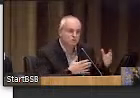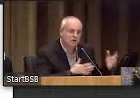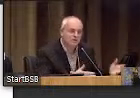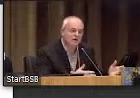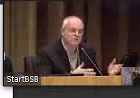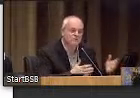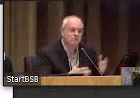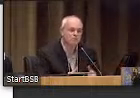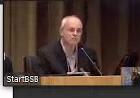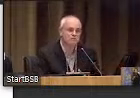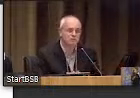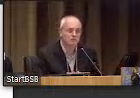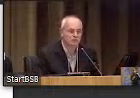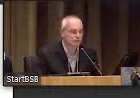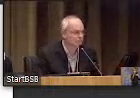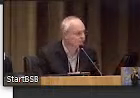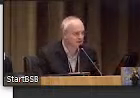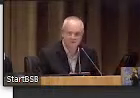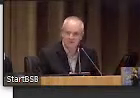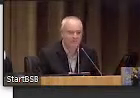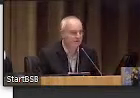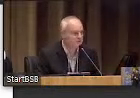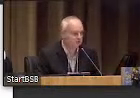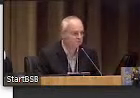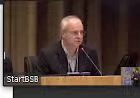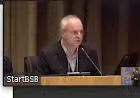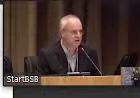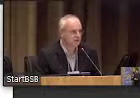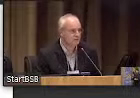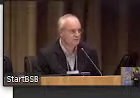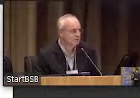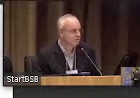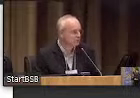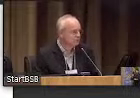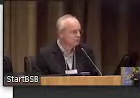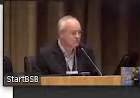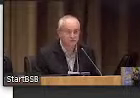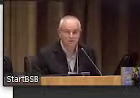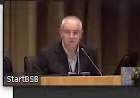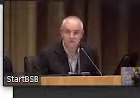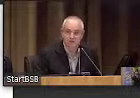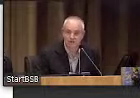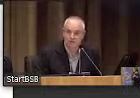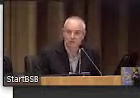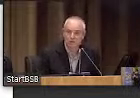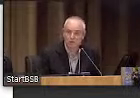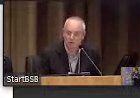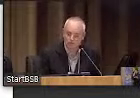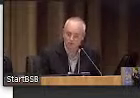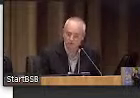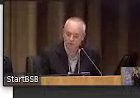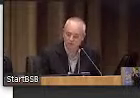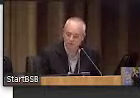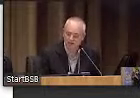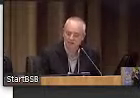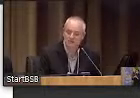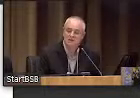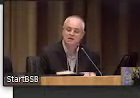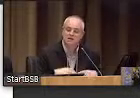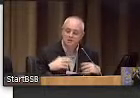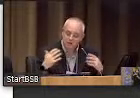the sense of being a financial bank.